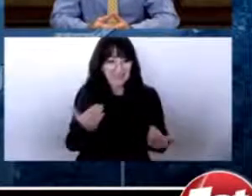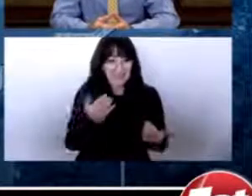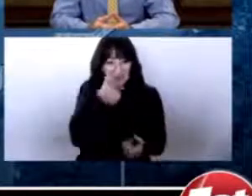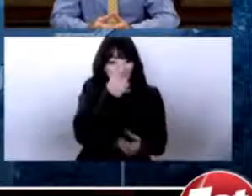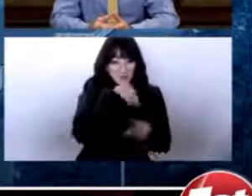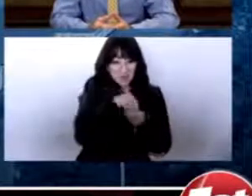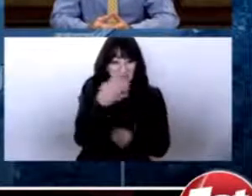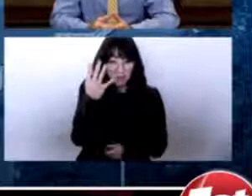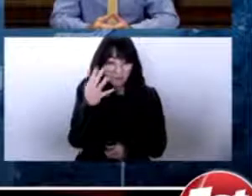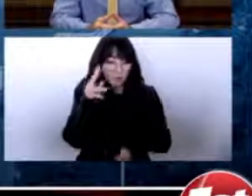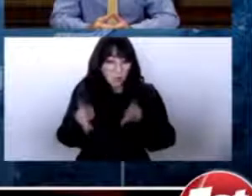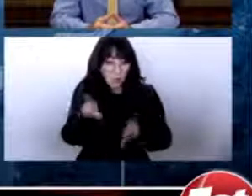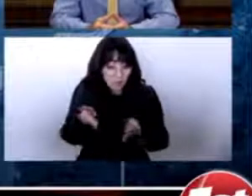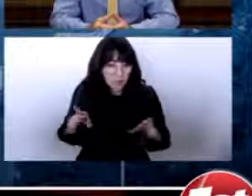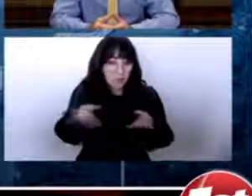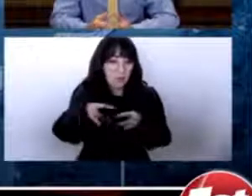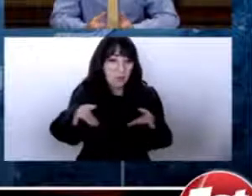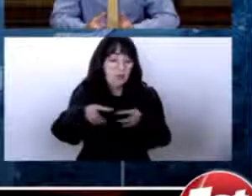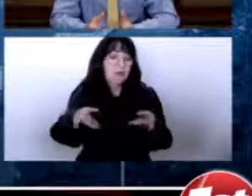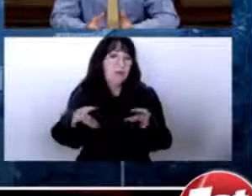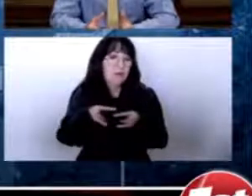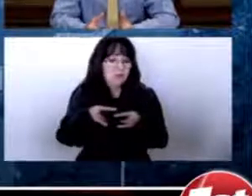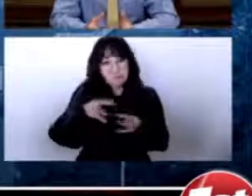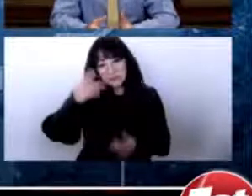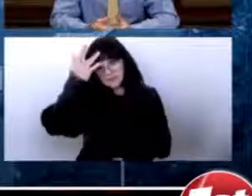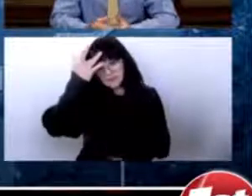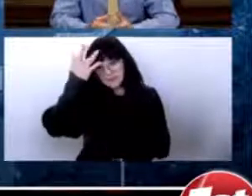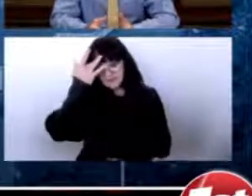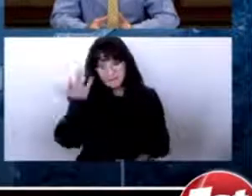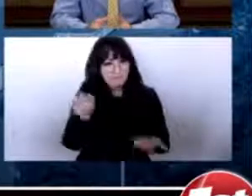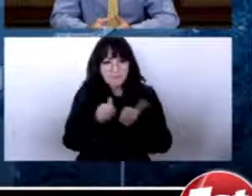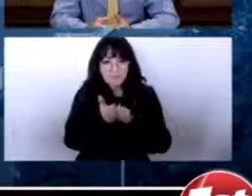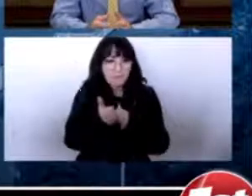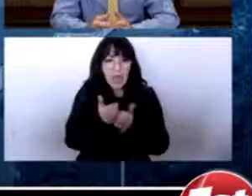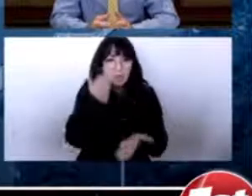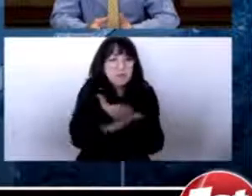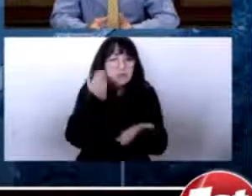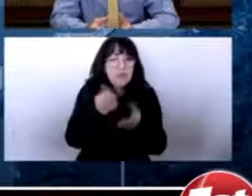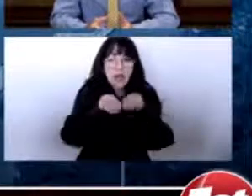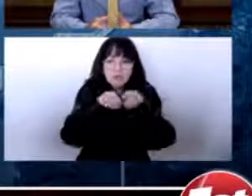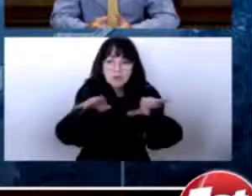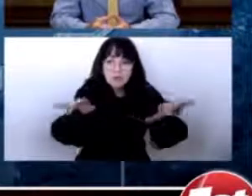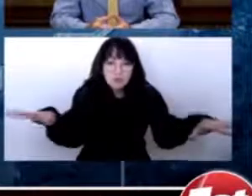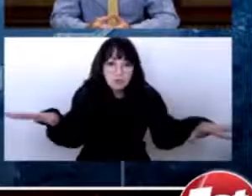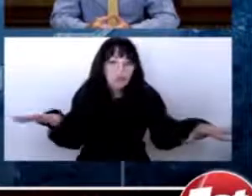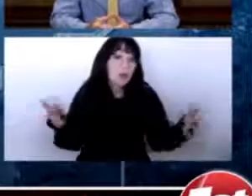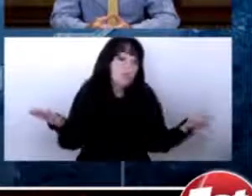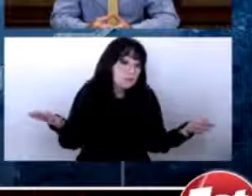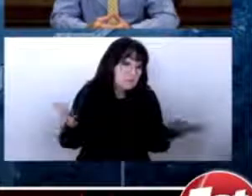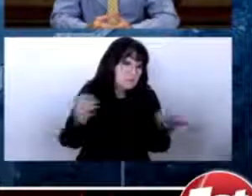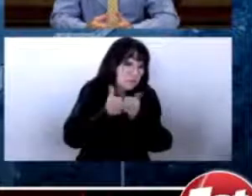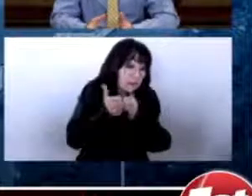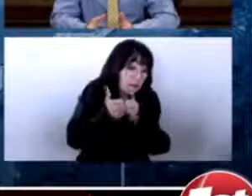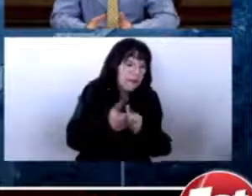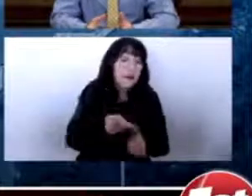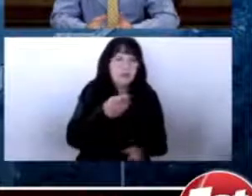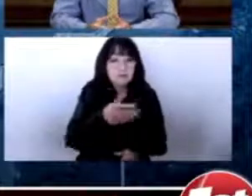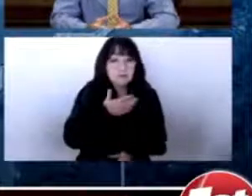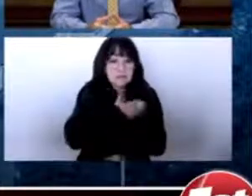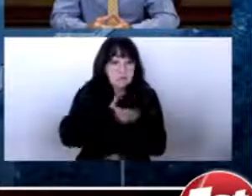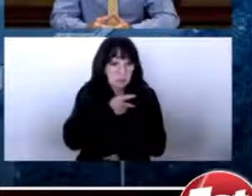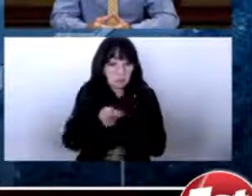virus spreading in the community. And so the way to stop it is to wear a mask, keep your social distancing,